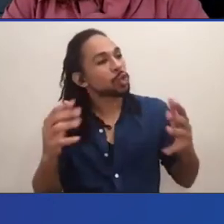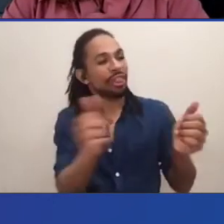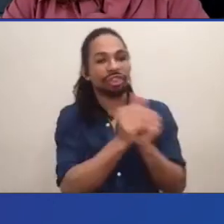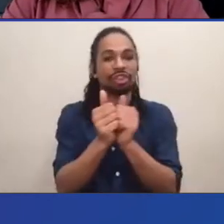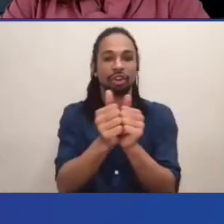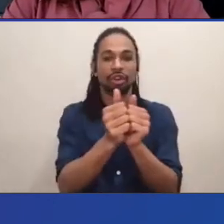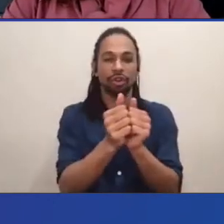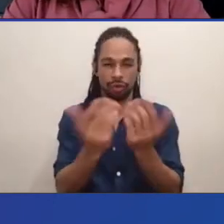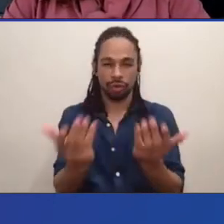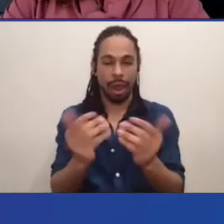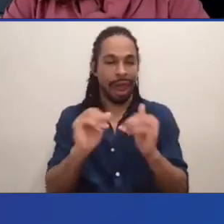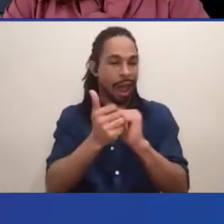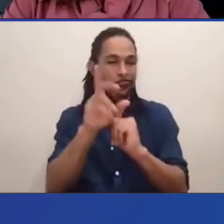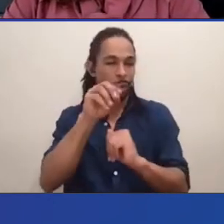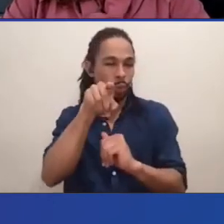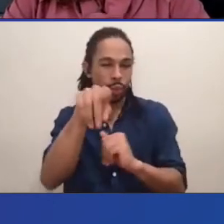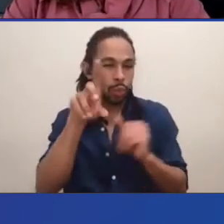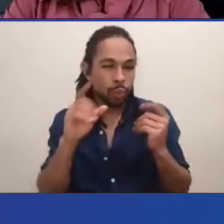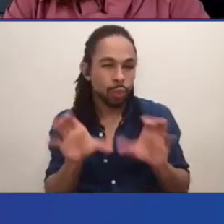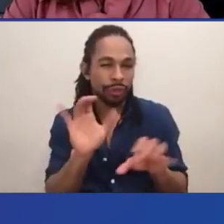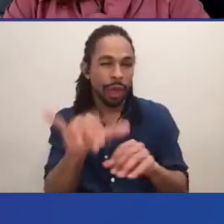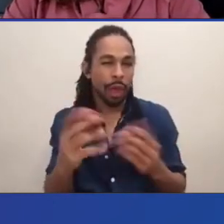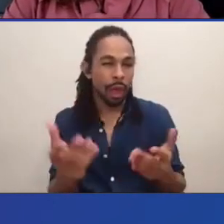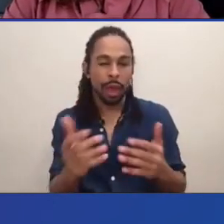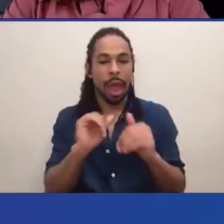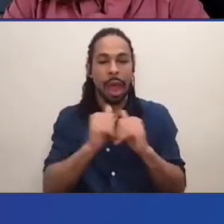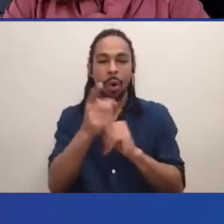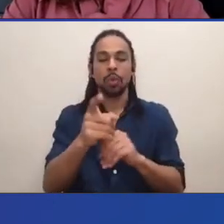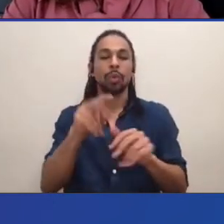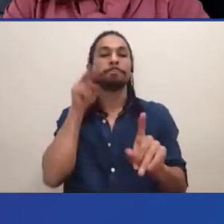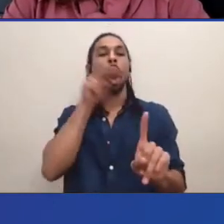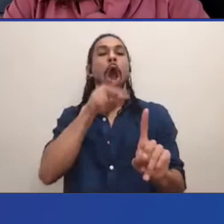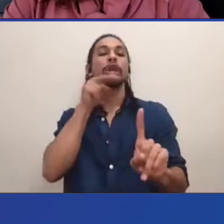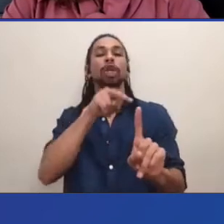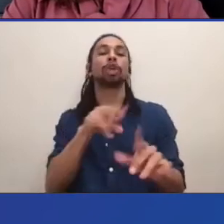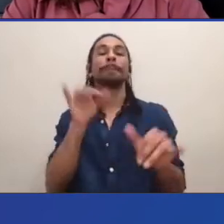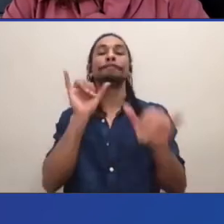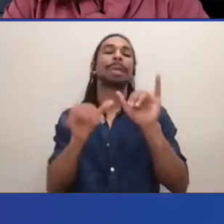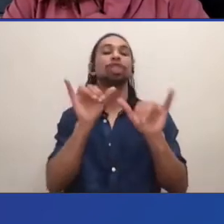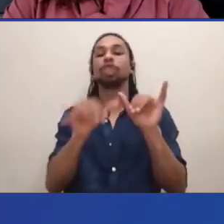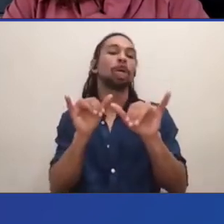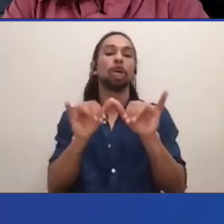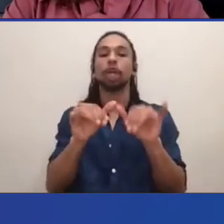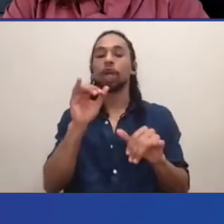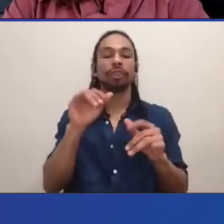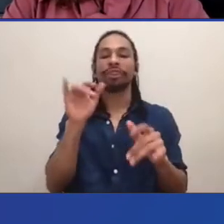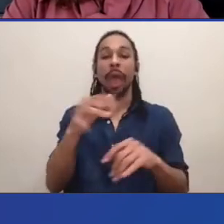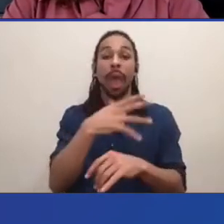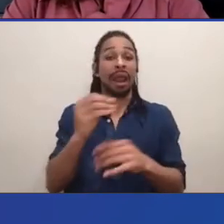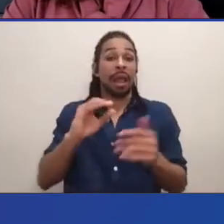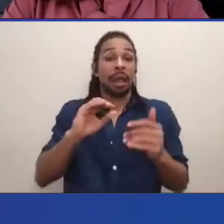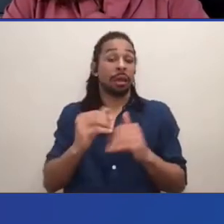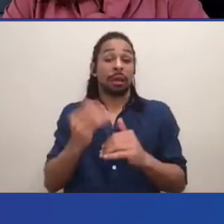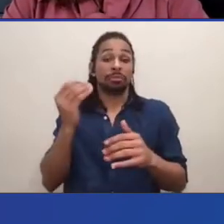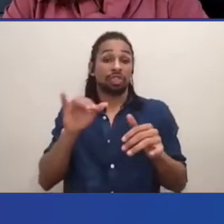You know, what do you use to monitor that? You know, and how frequently does that monitor shift? You know, what kind